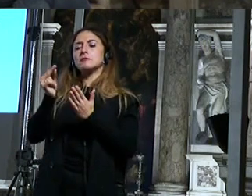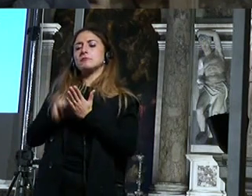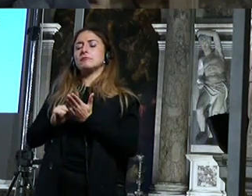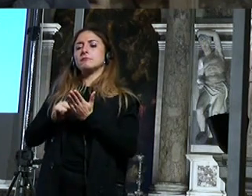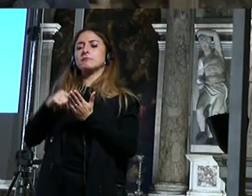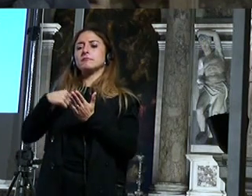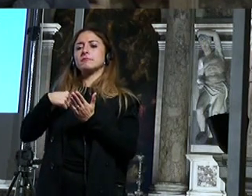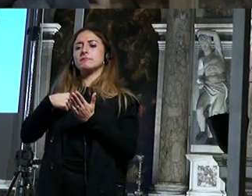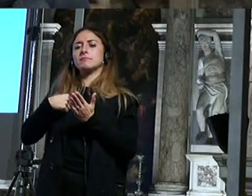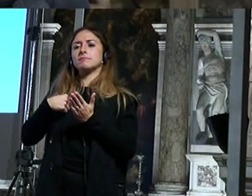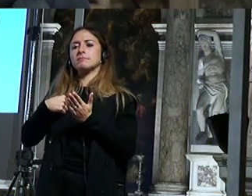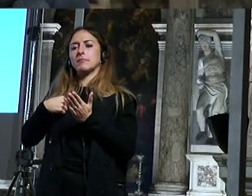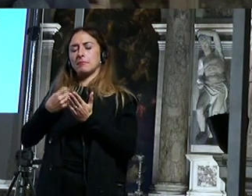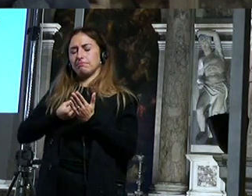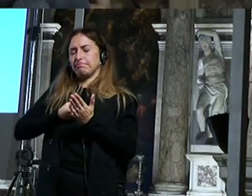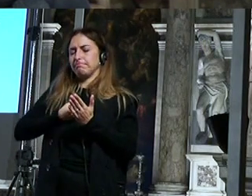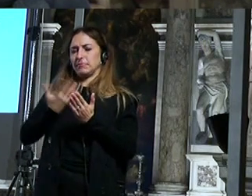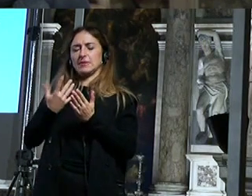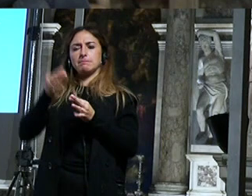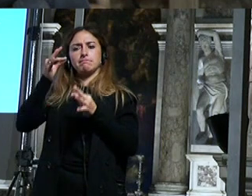to me.